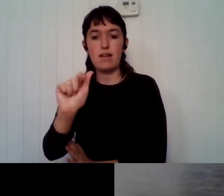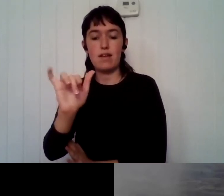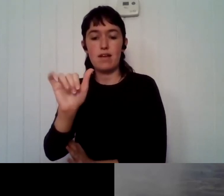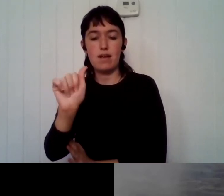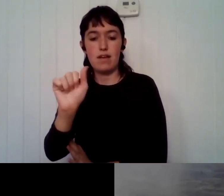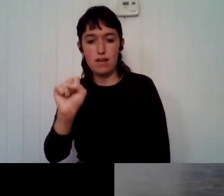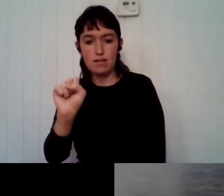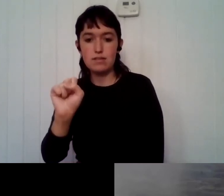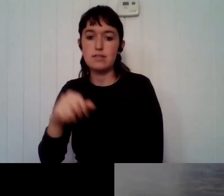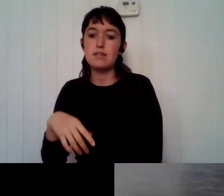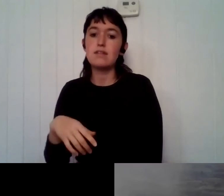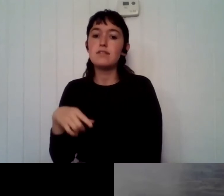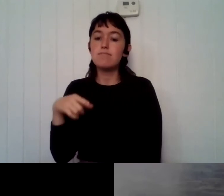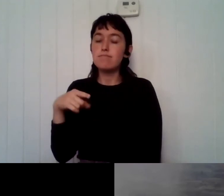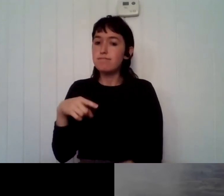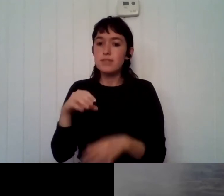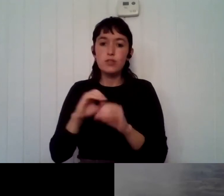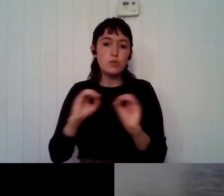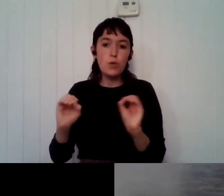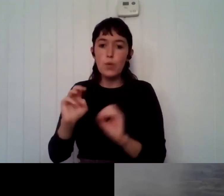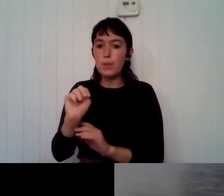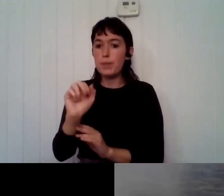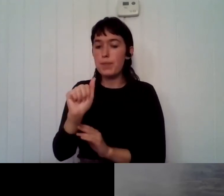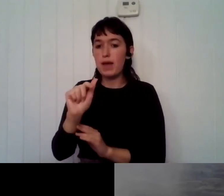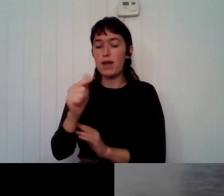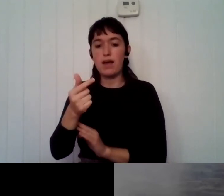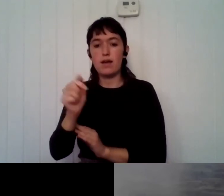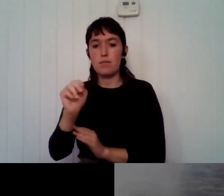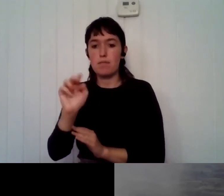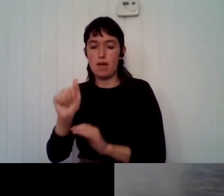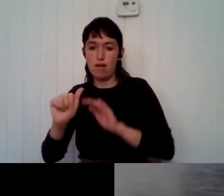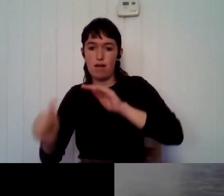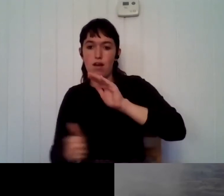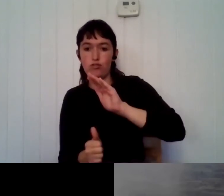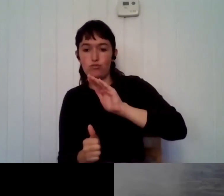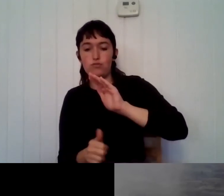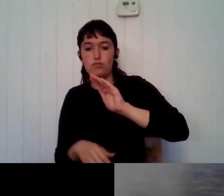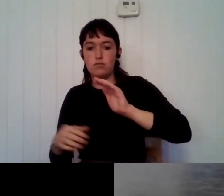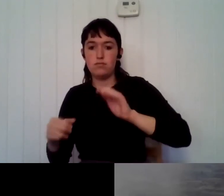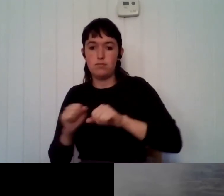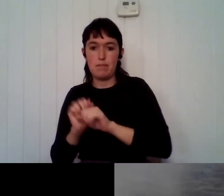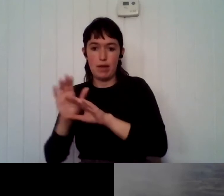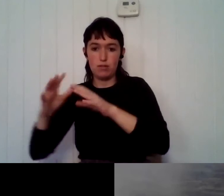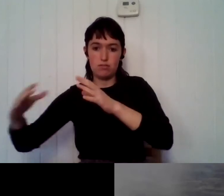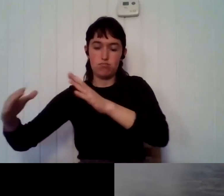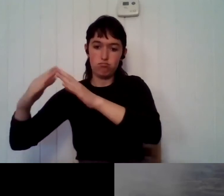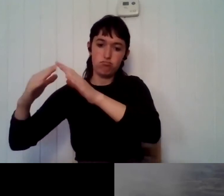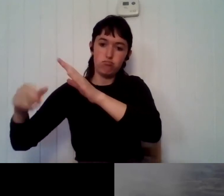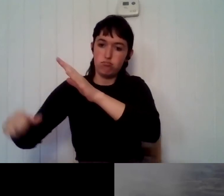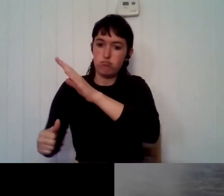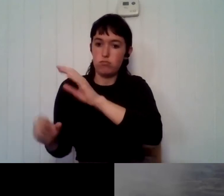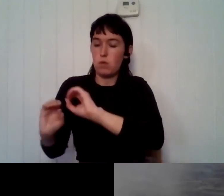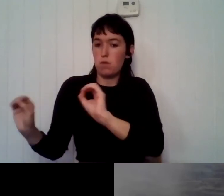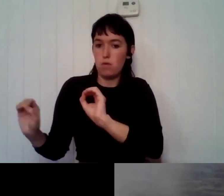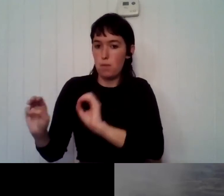of magma coming from below, because they are the product of two plates that have crashed, but they are the same density, so